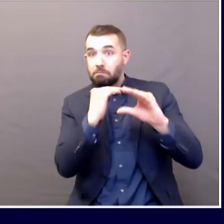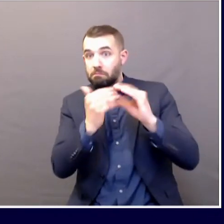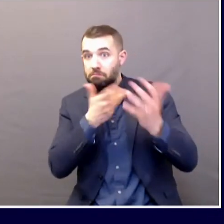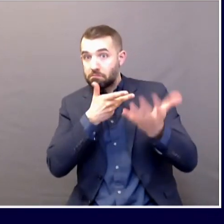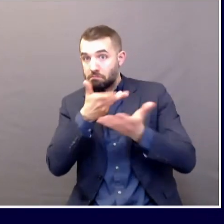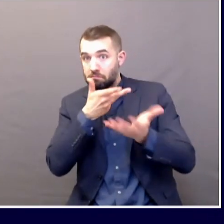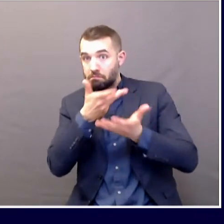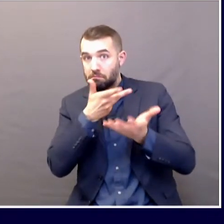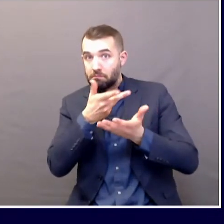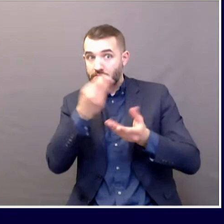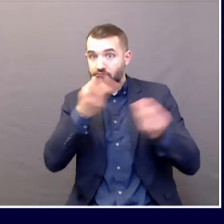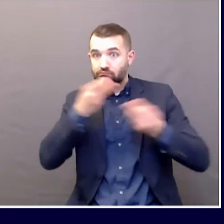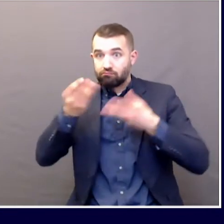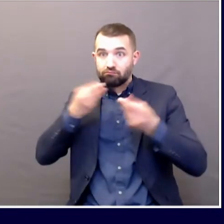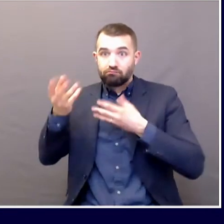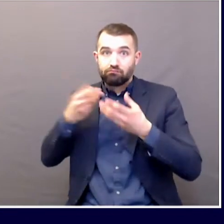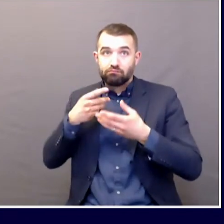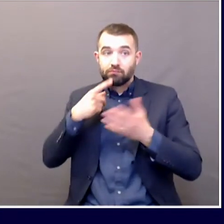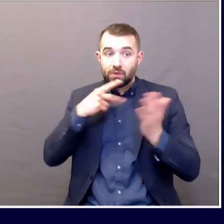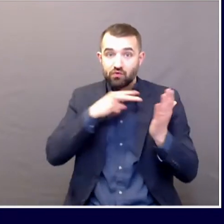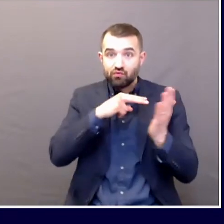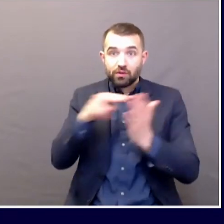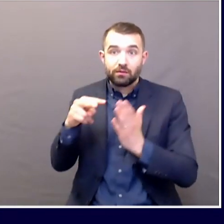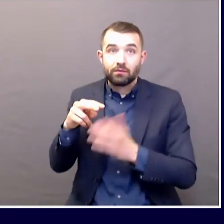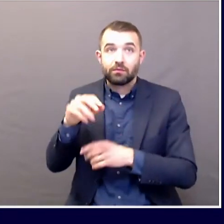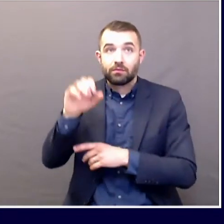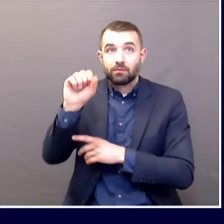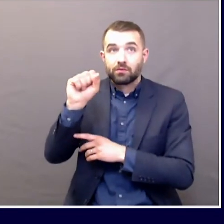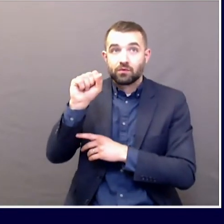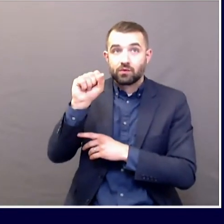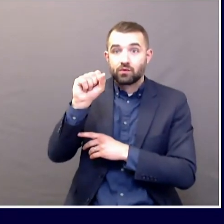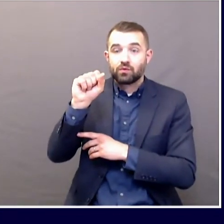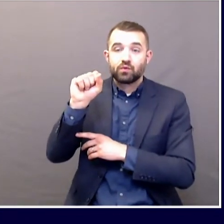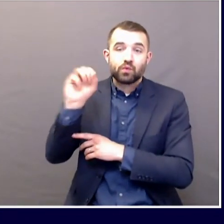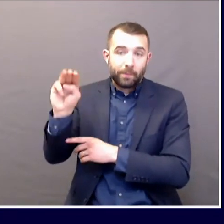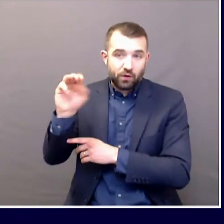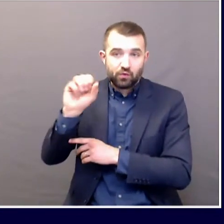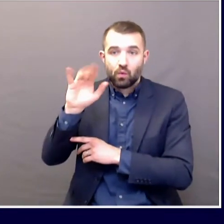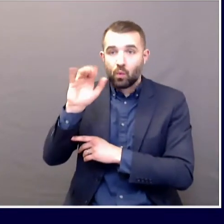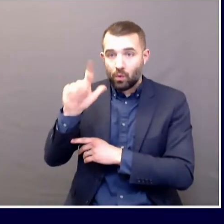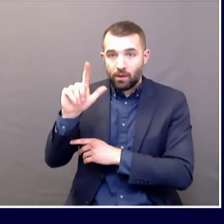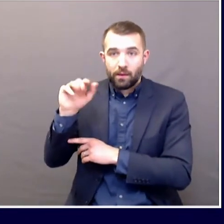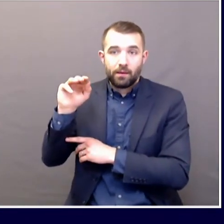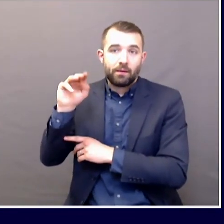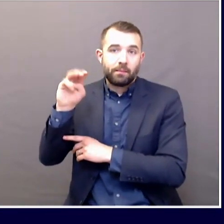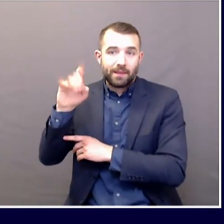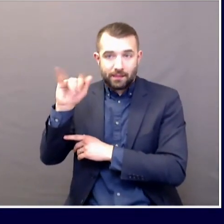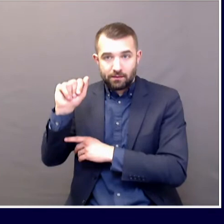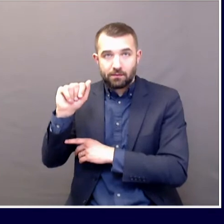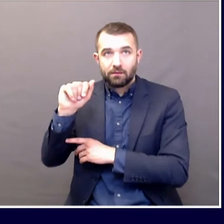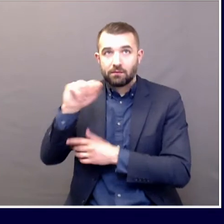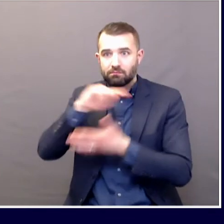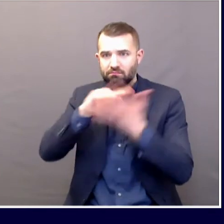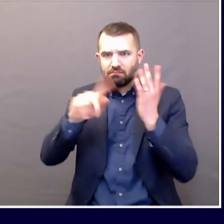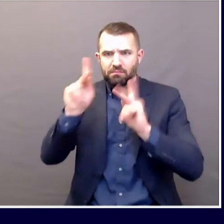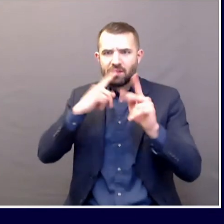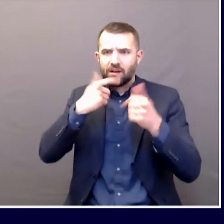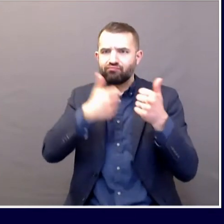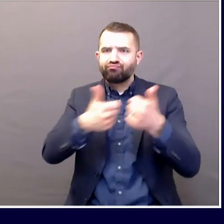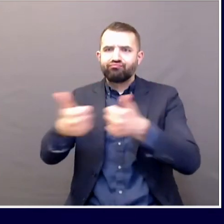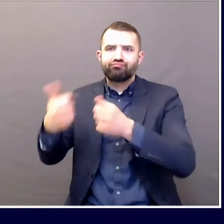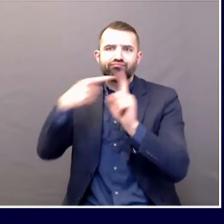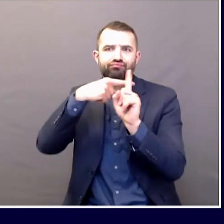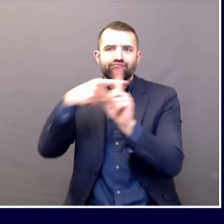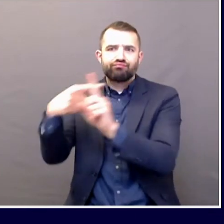I've seen on social media have suggested that folks have found that option to be viable. They like the fact that the Walgreens that they